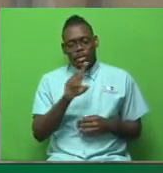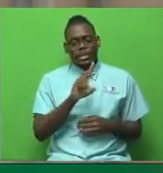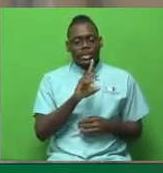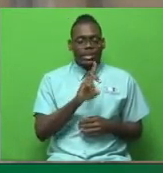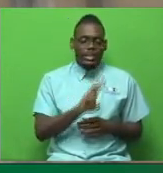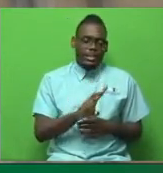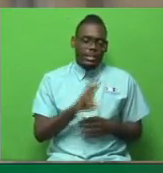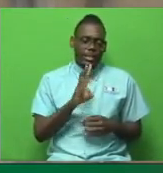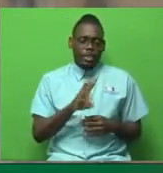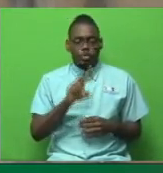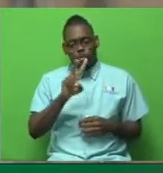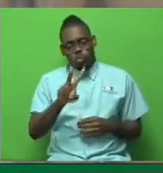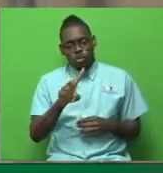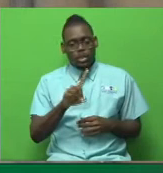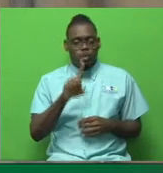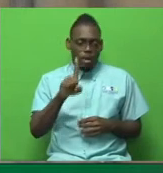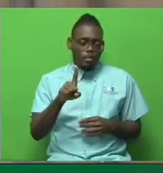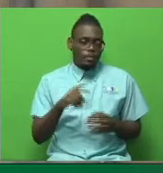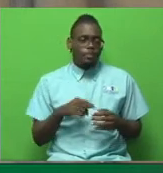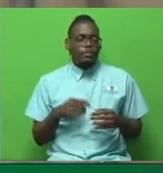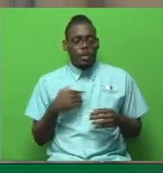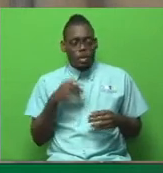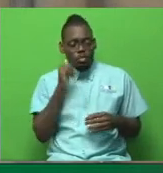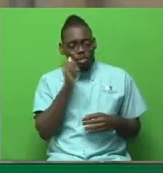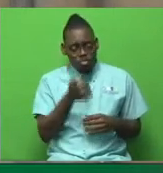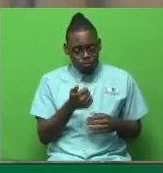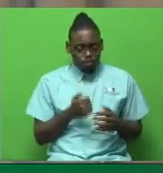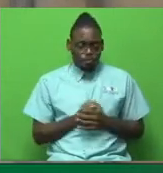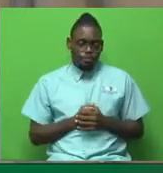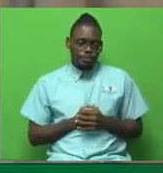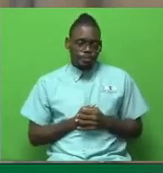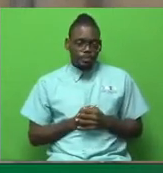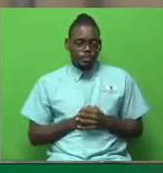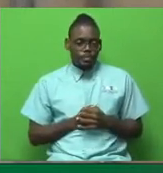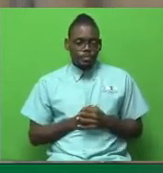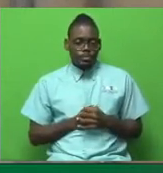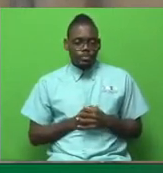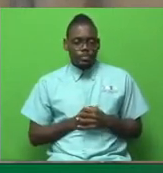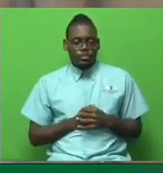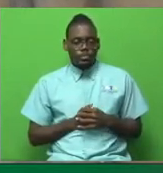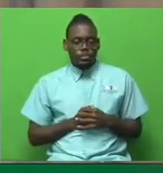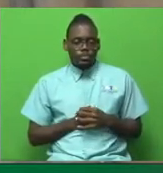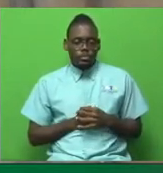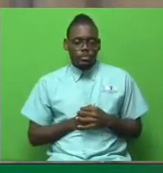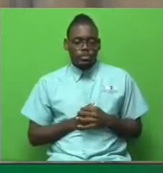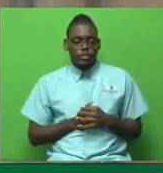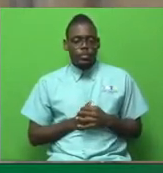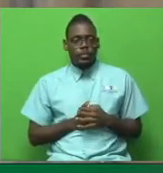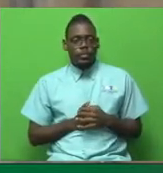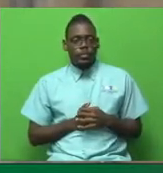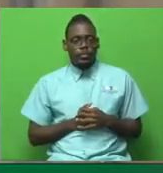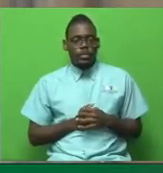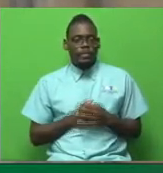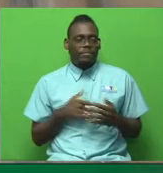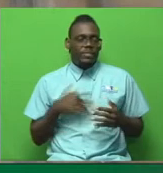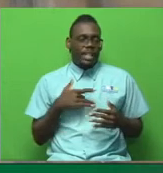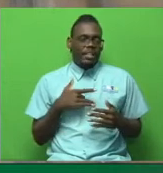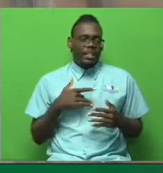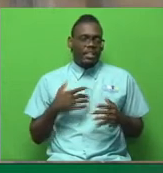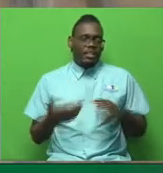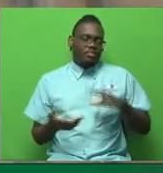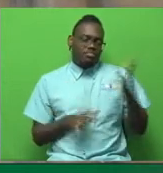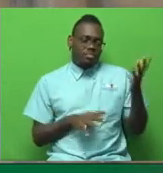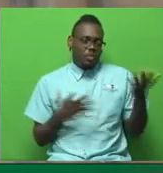bro it was a travesty a travesty not The Honorable camera